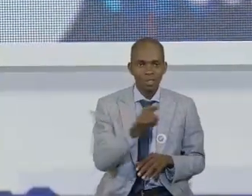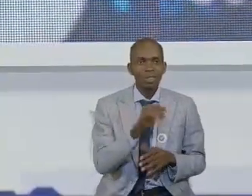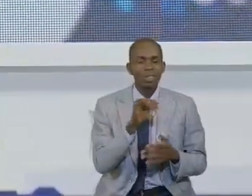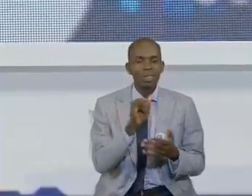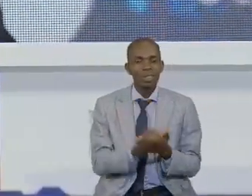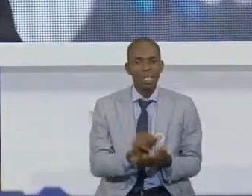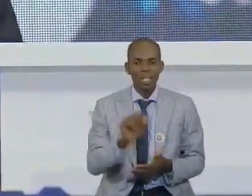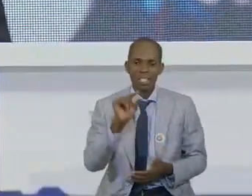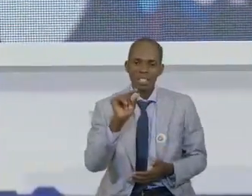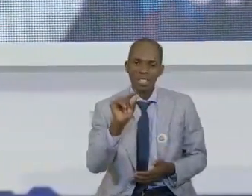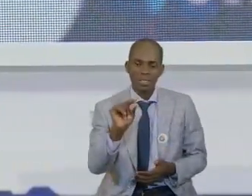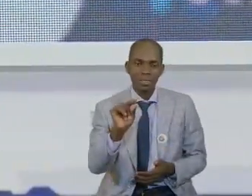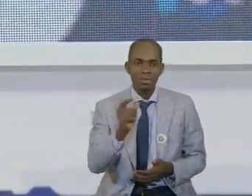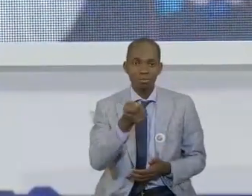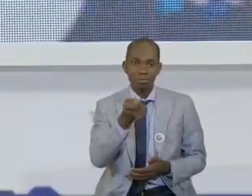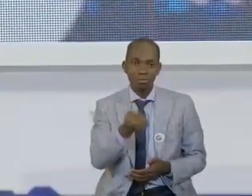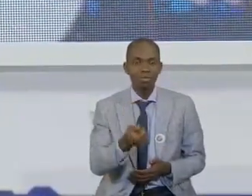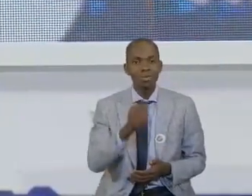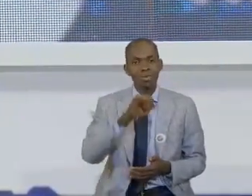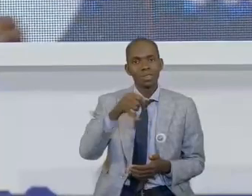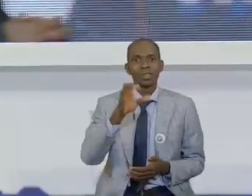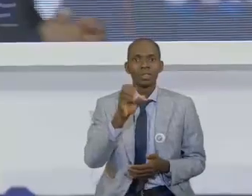will make thee.